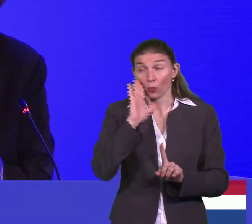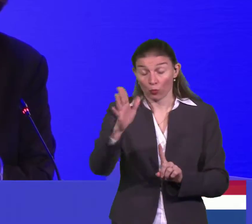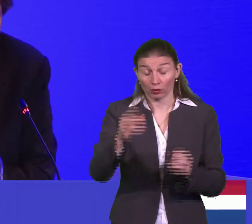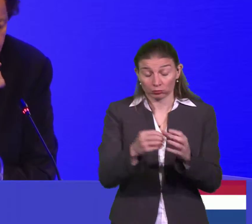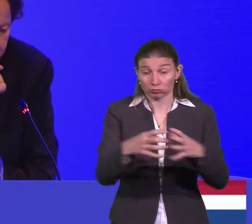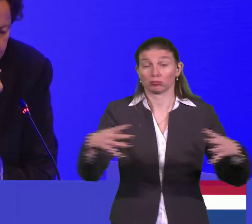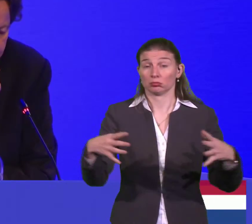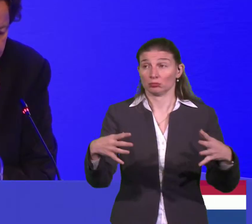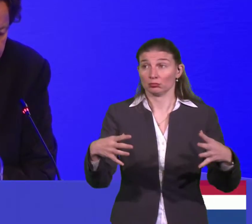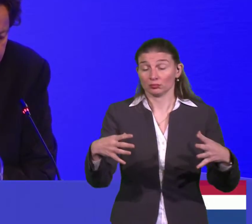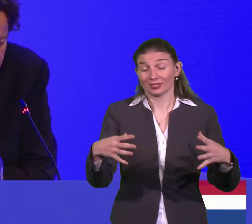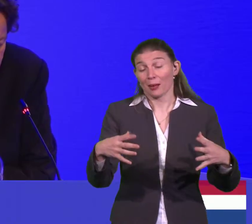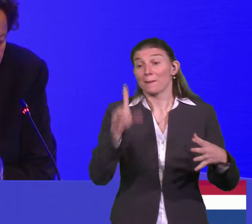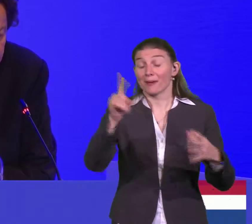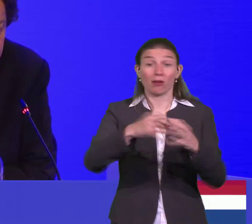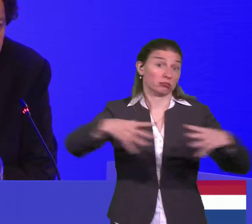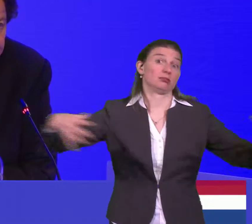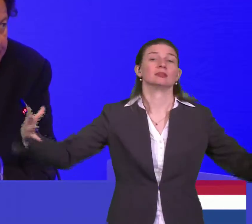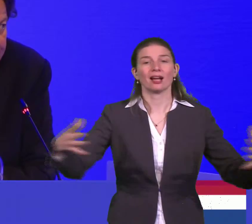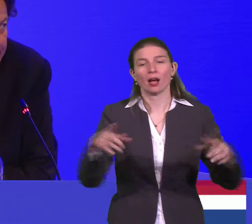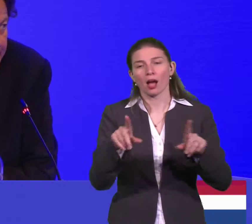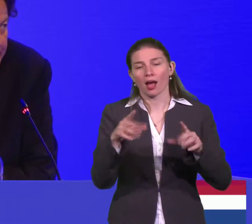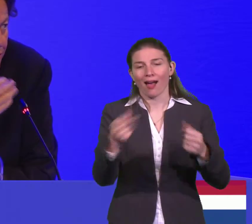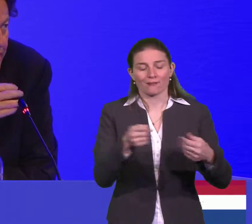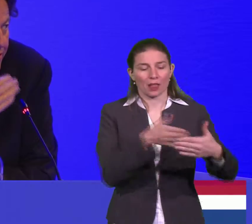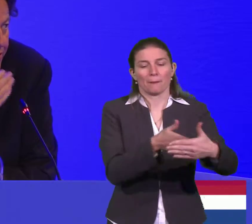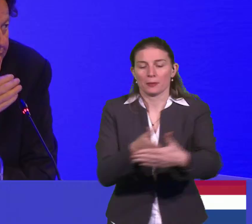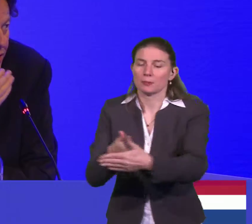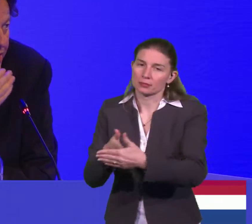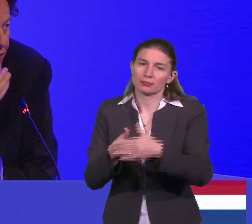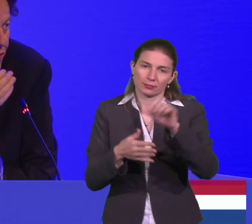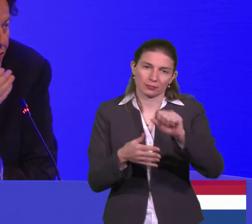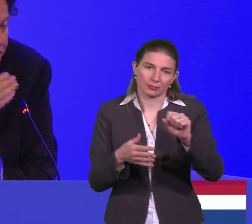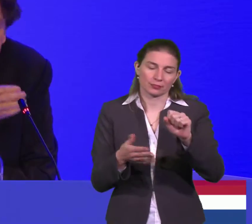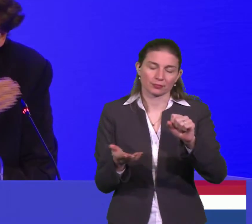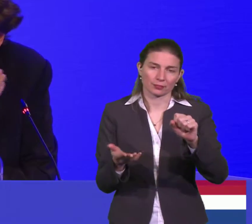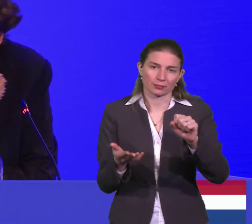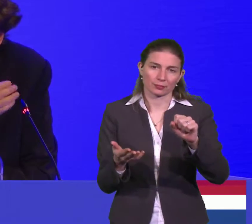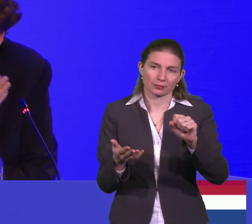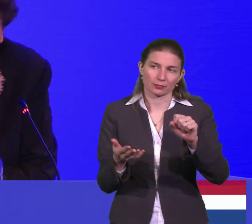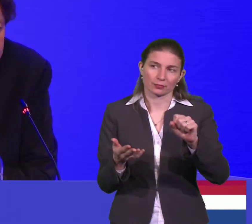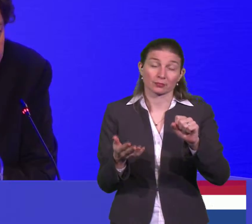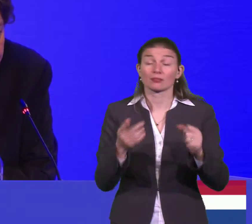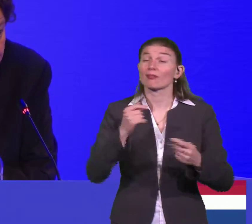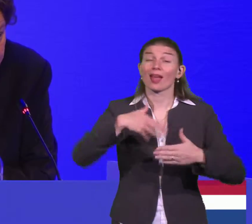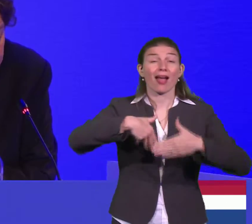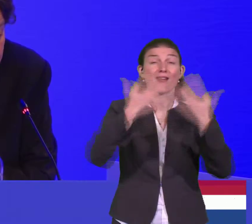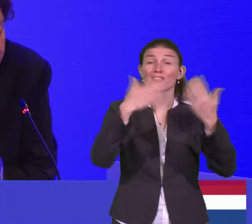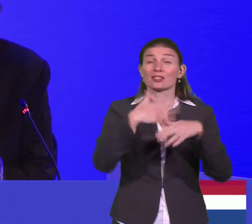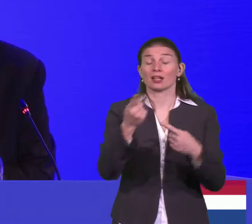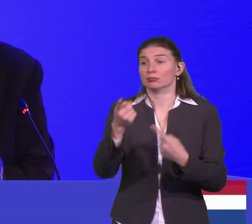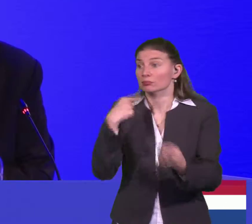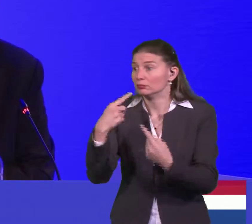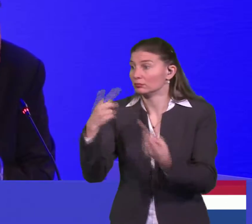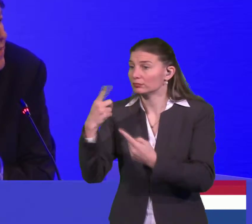as a whole is also limited. I see every day that we have quite strong connections and discussions with countries, especially in